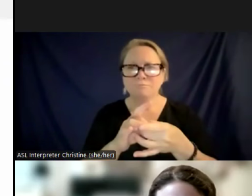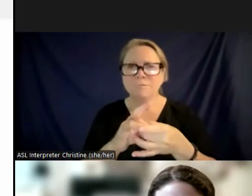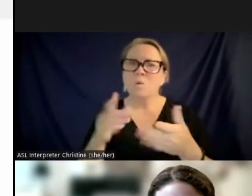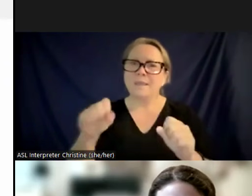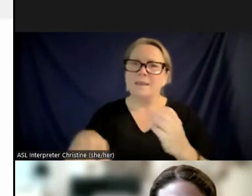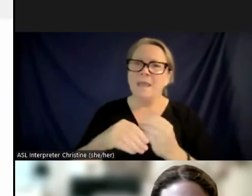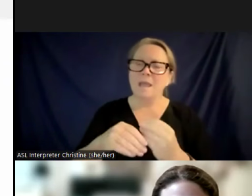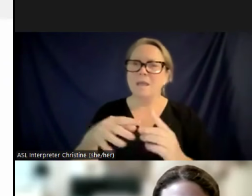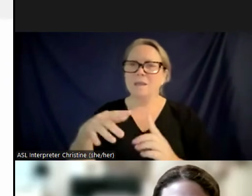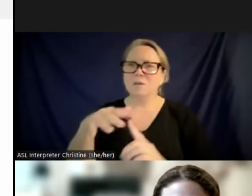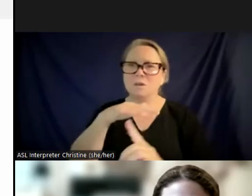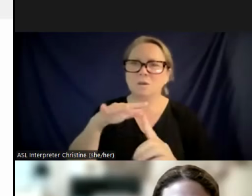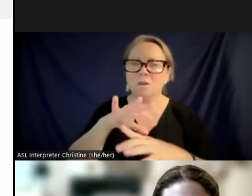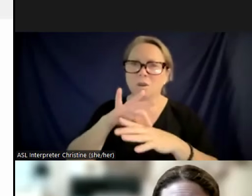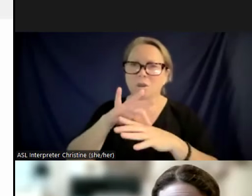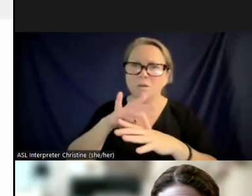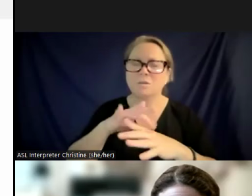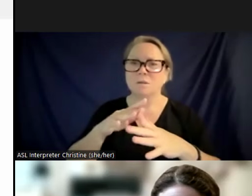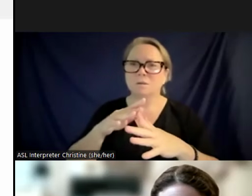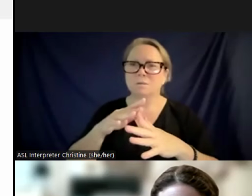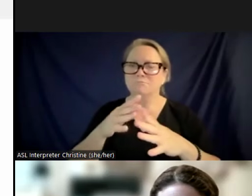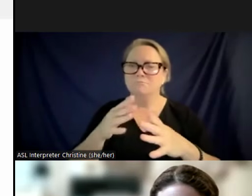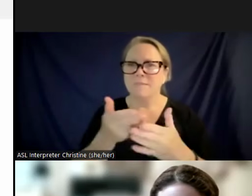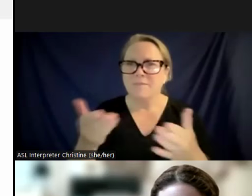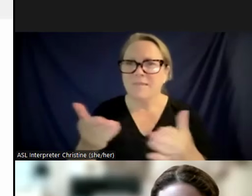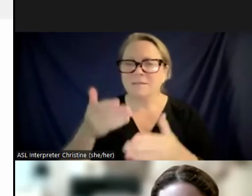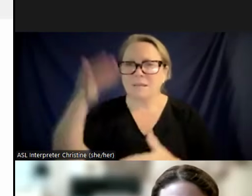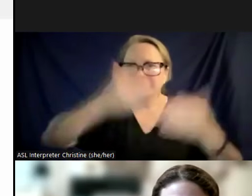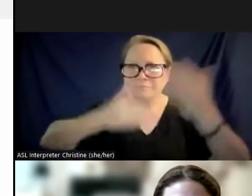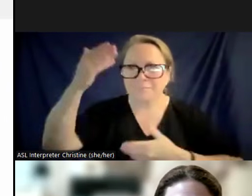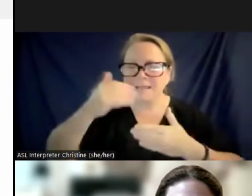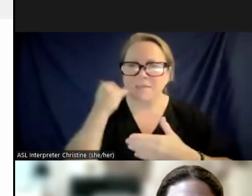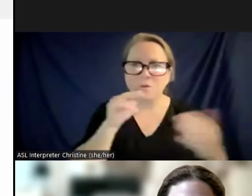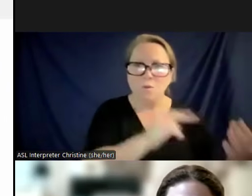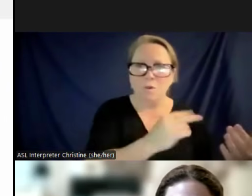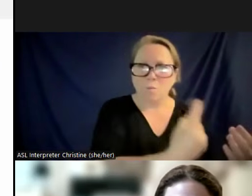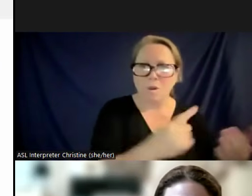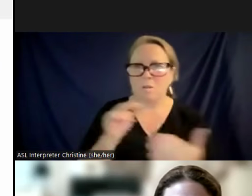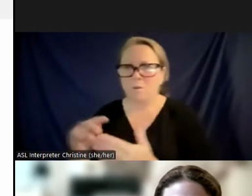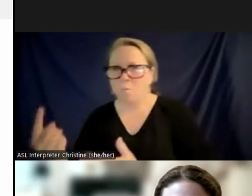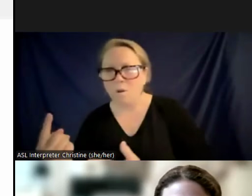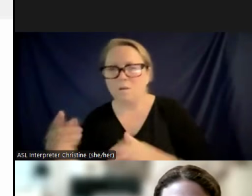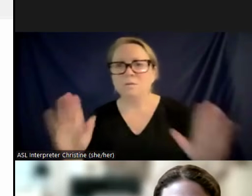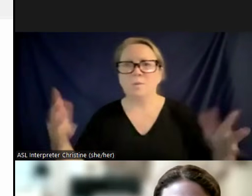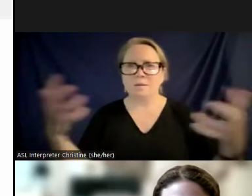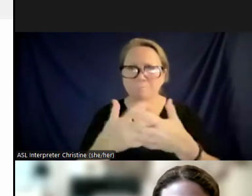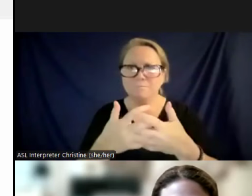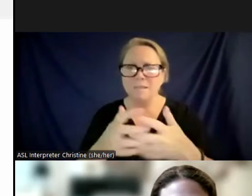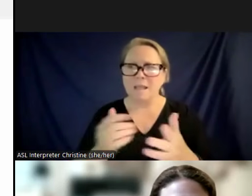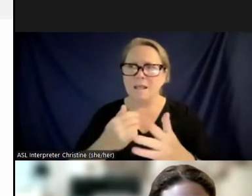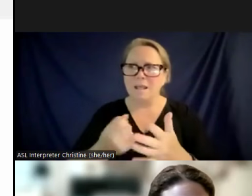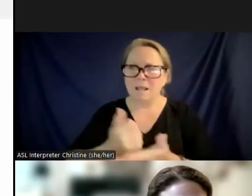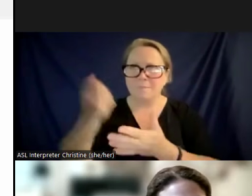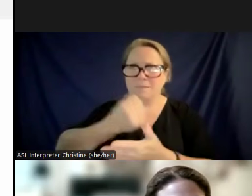and nuance that isn't possible by looking at either data source alone, and can identify patterns that help us better understand